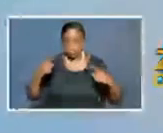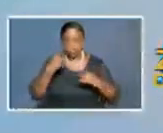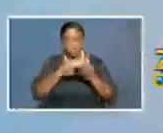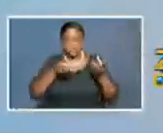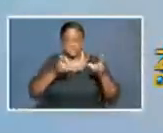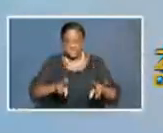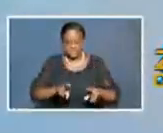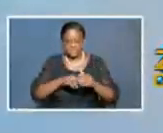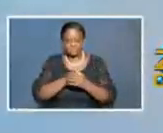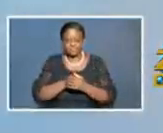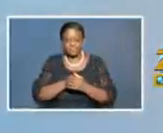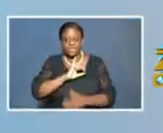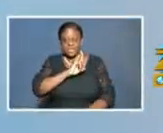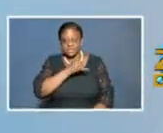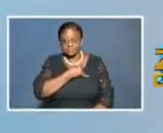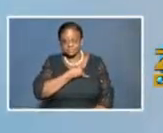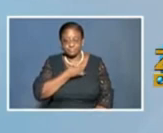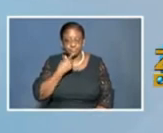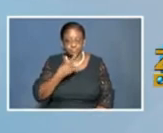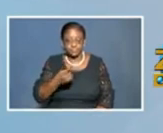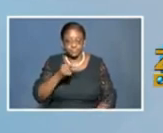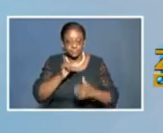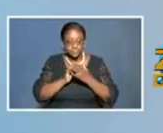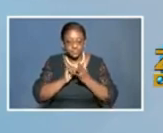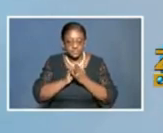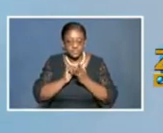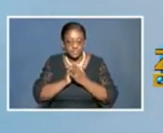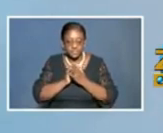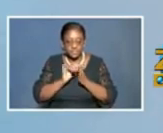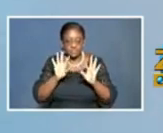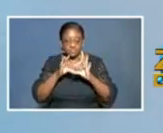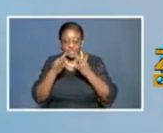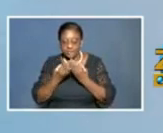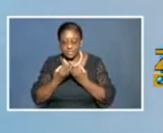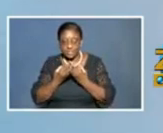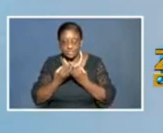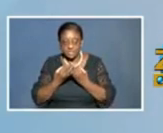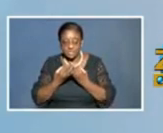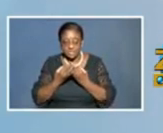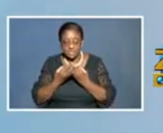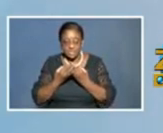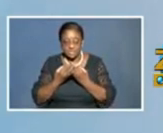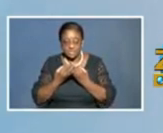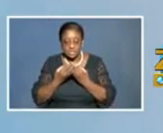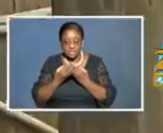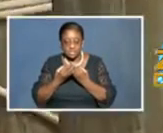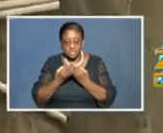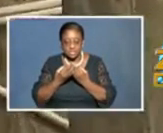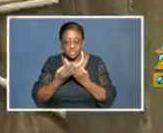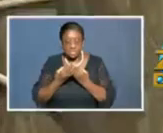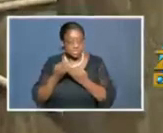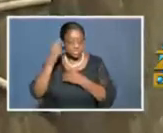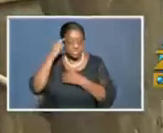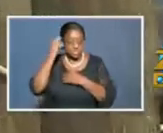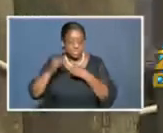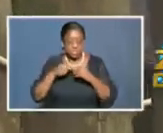We've never had anything like this before. Prayers go out to his family first and foremost. That's what we're worried about right now. The